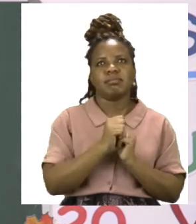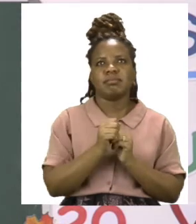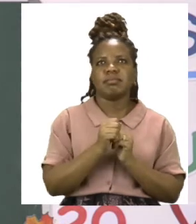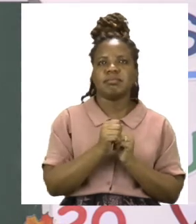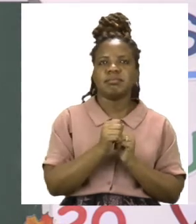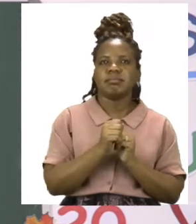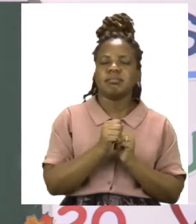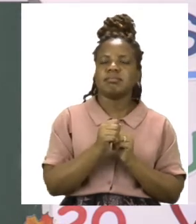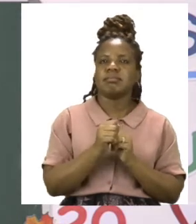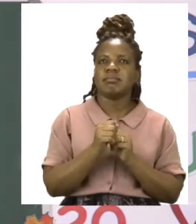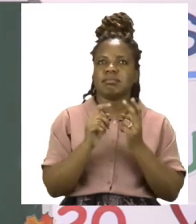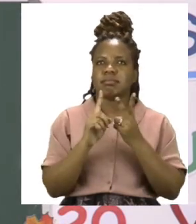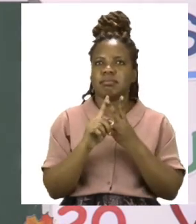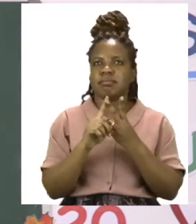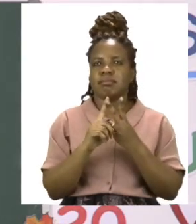16.